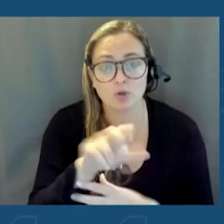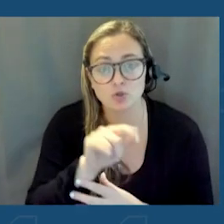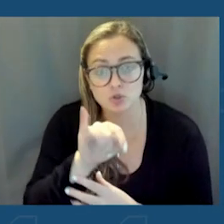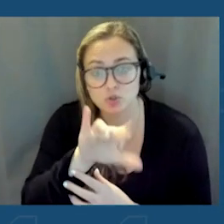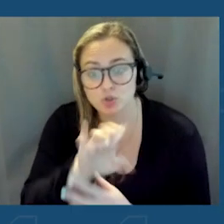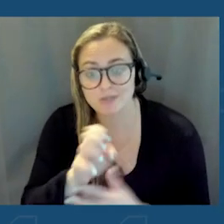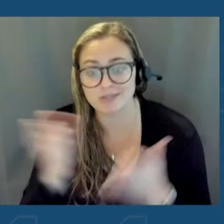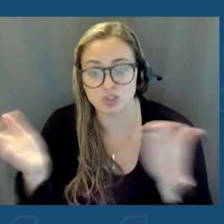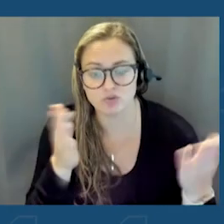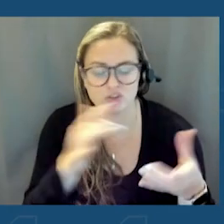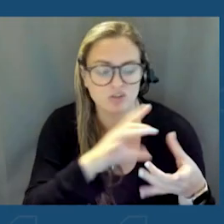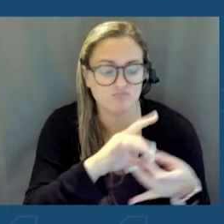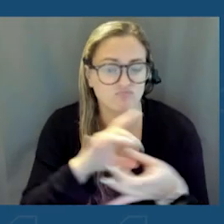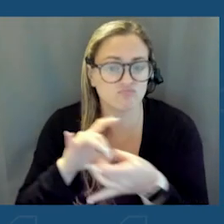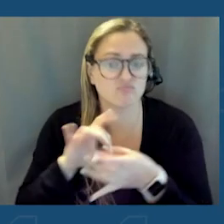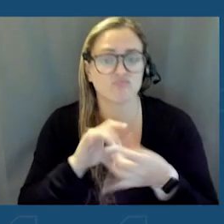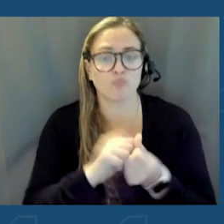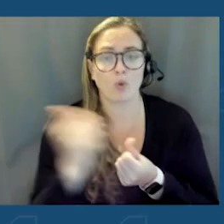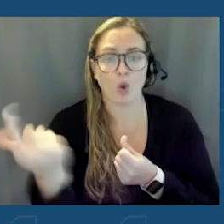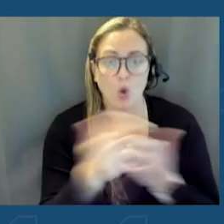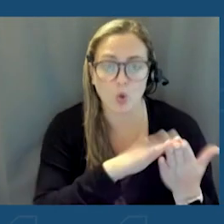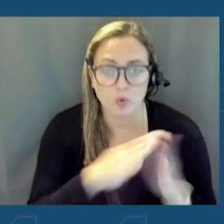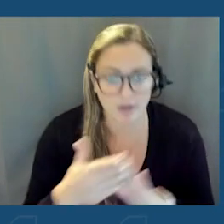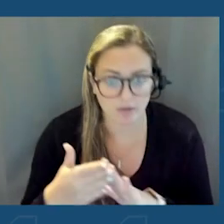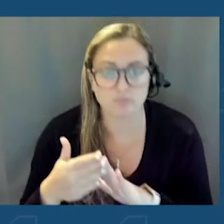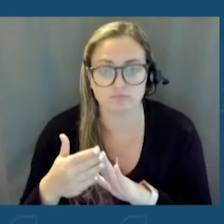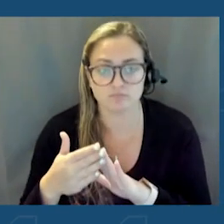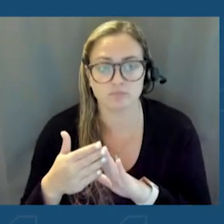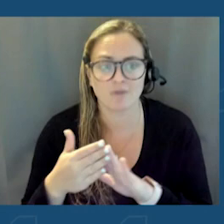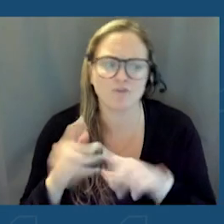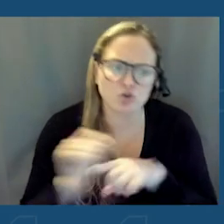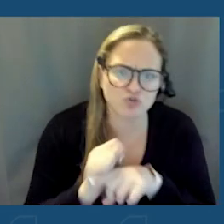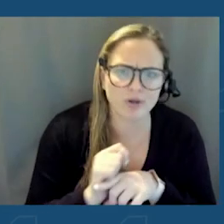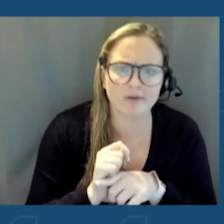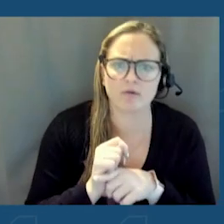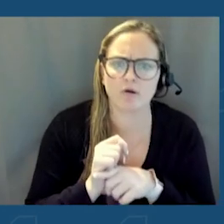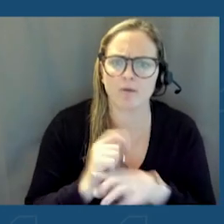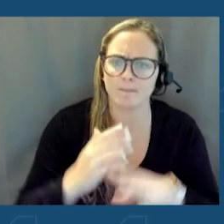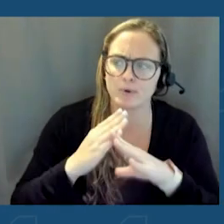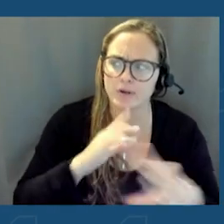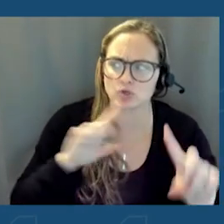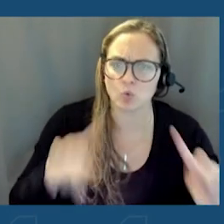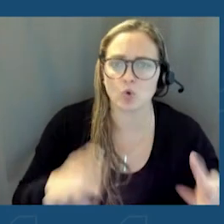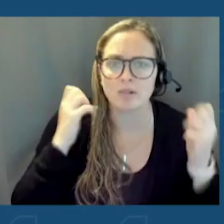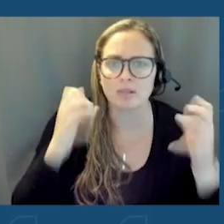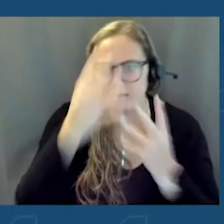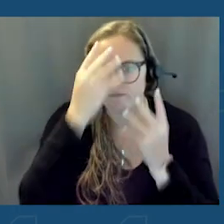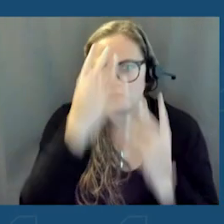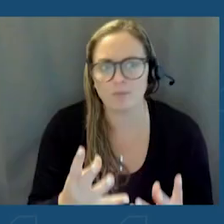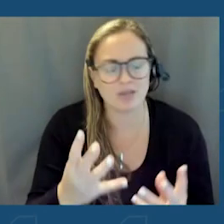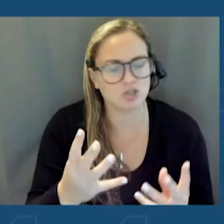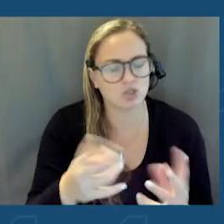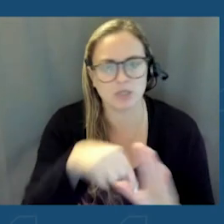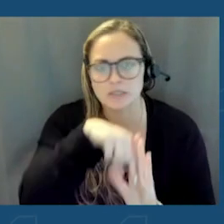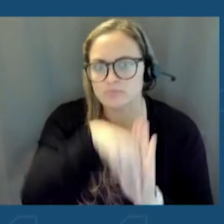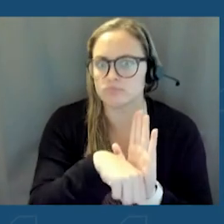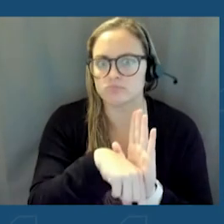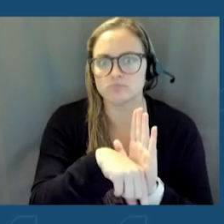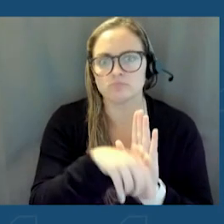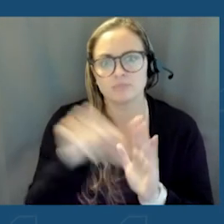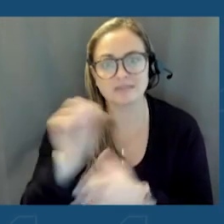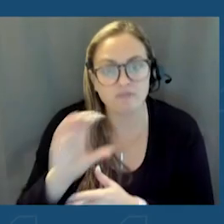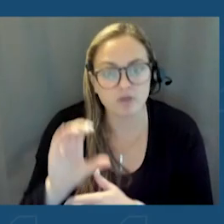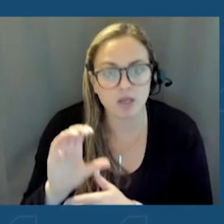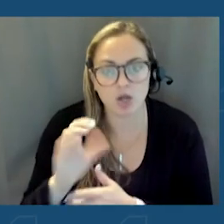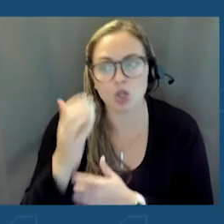town to provide training on protection orders, because there's a lot of information we're gleaning, and certainly Suffolk County